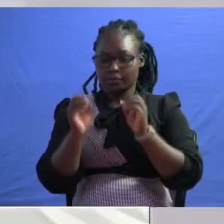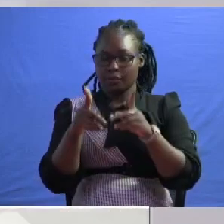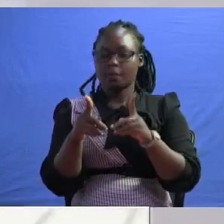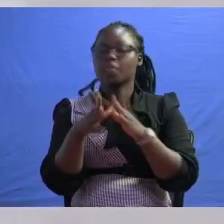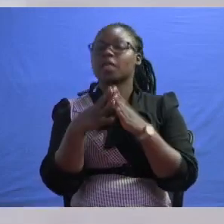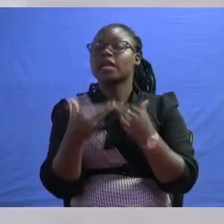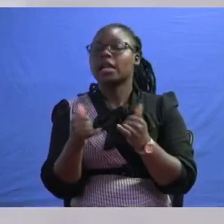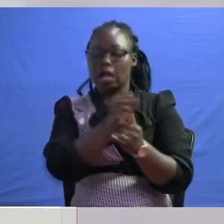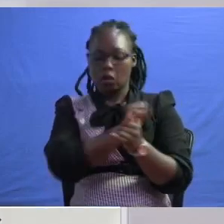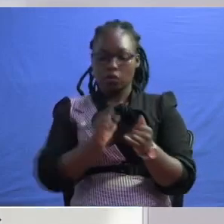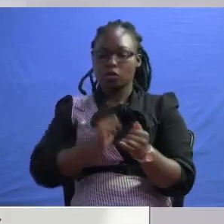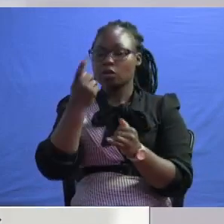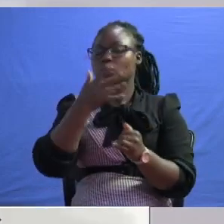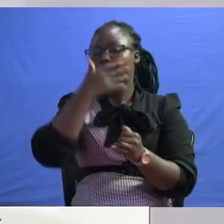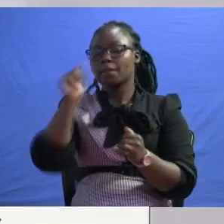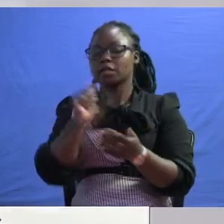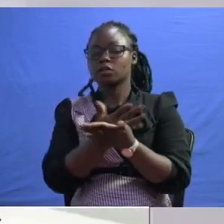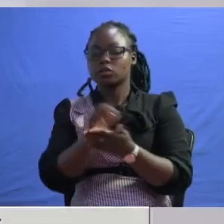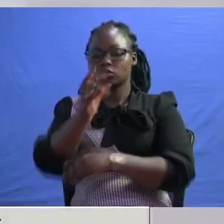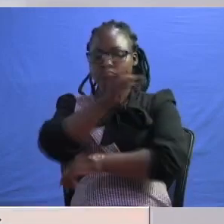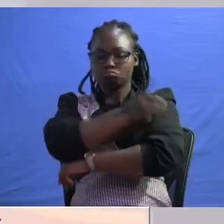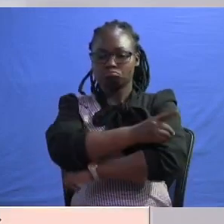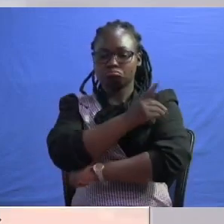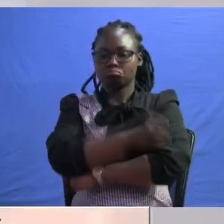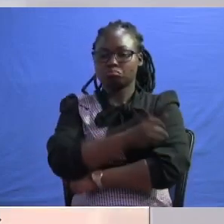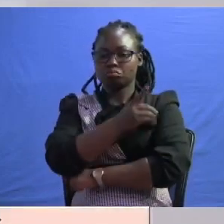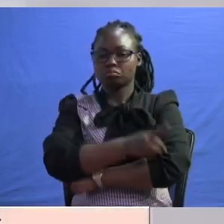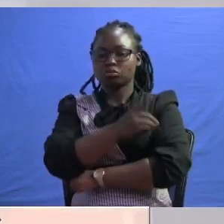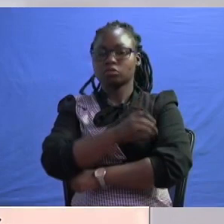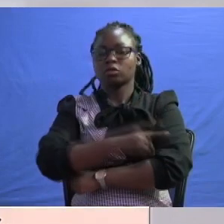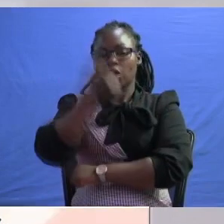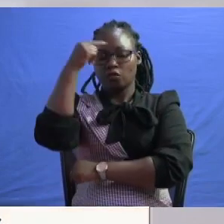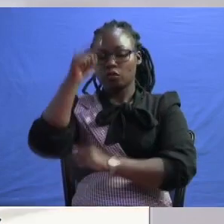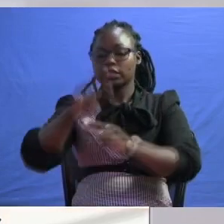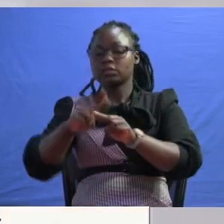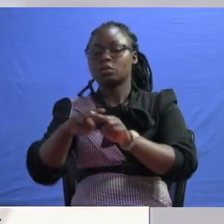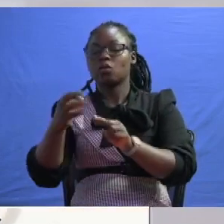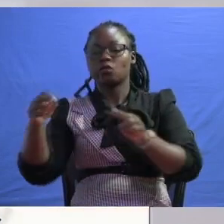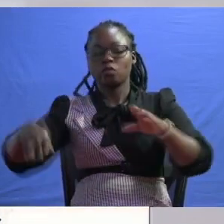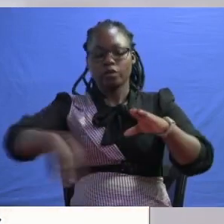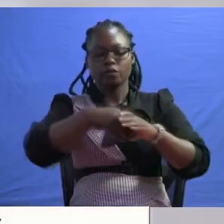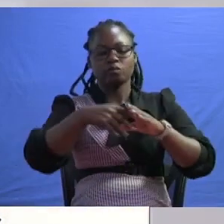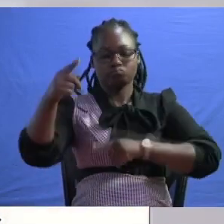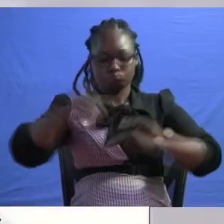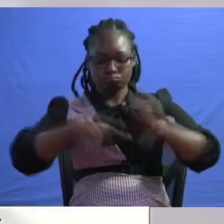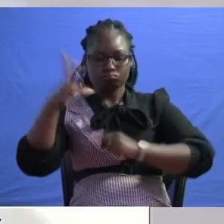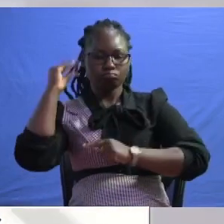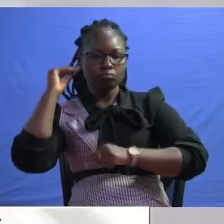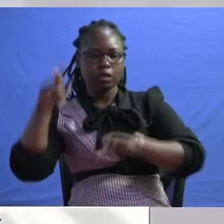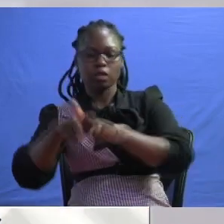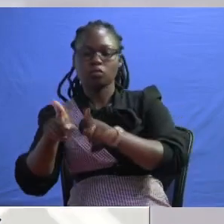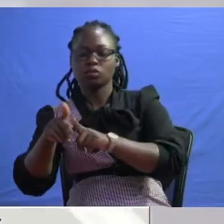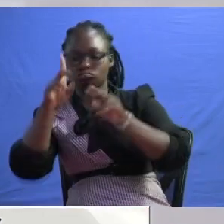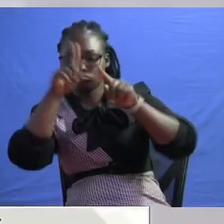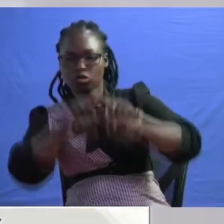Right now, the Senate, for the better part of the day, convened for the plenary sittings for the impeachment motion, hearing and